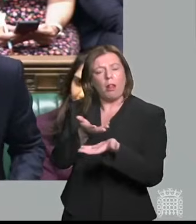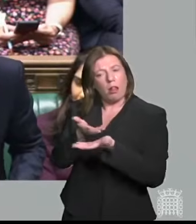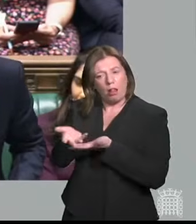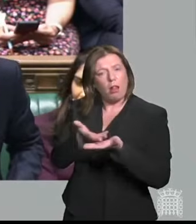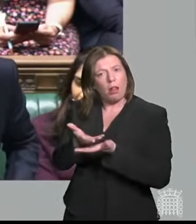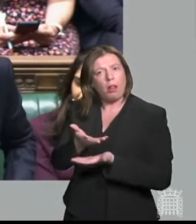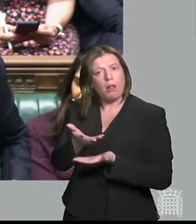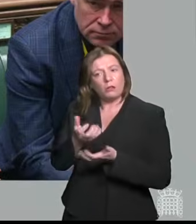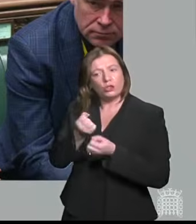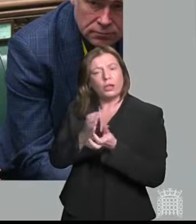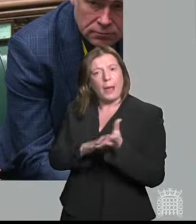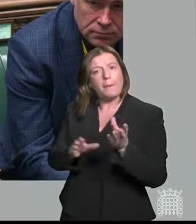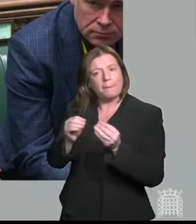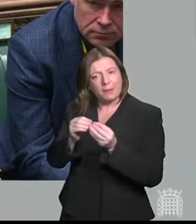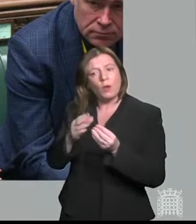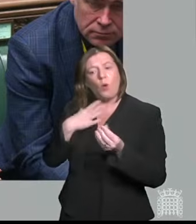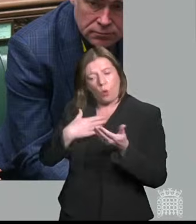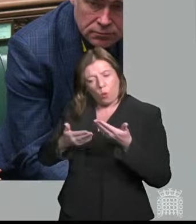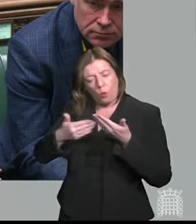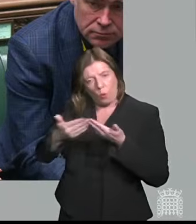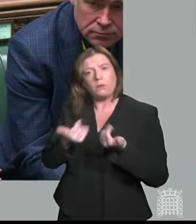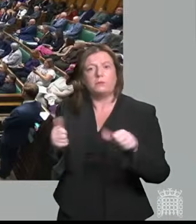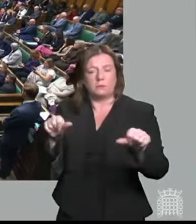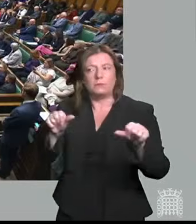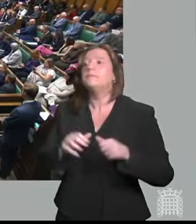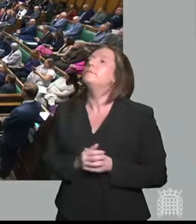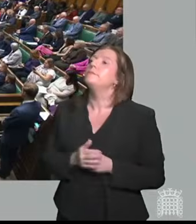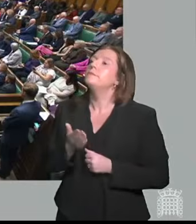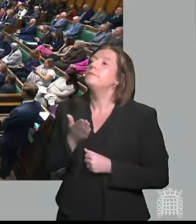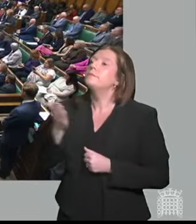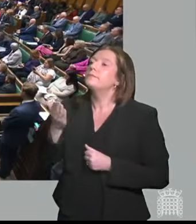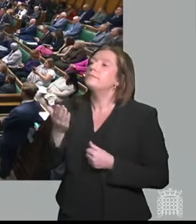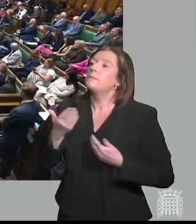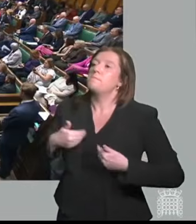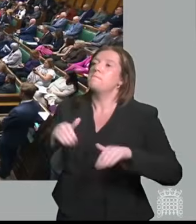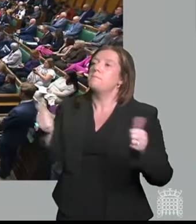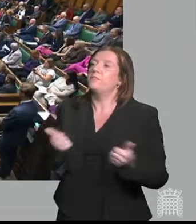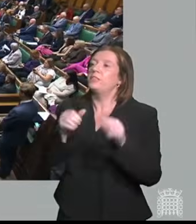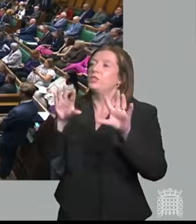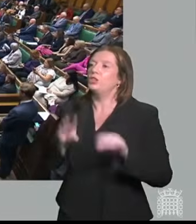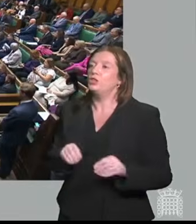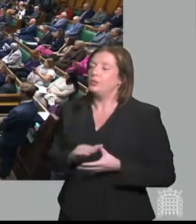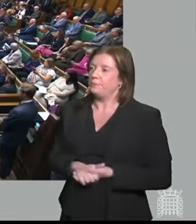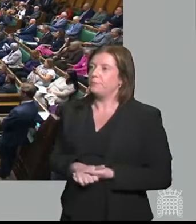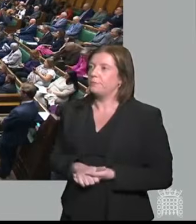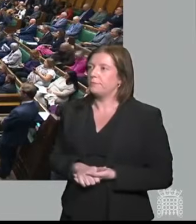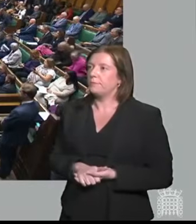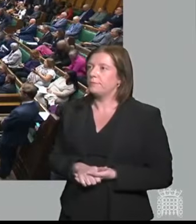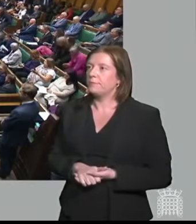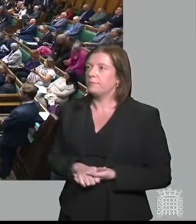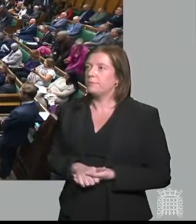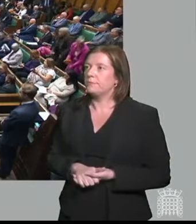basis with the GMB to resolve the situation. I'll just let the chamber clear before we come to the urgent question.